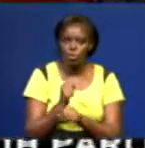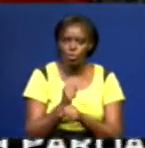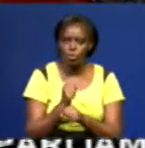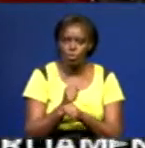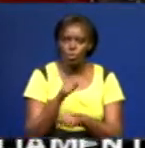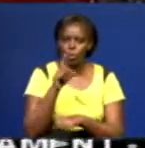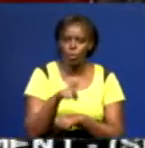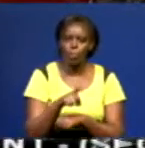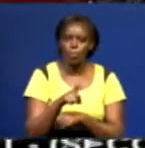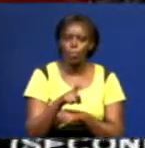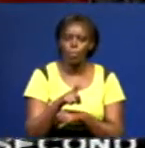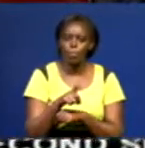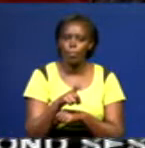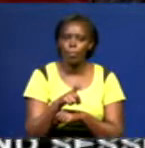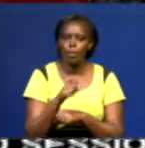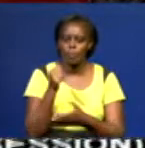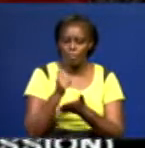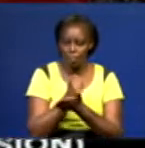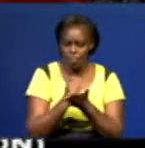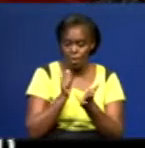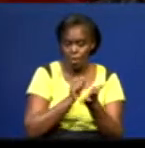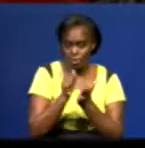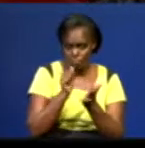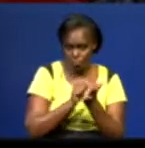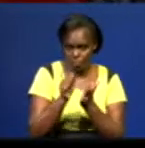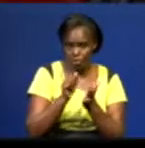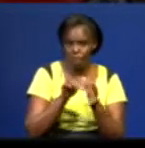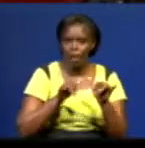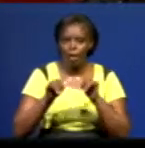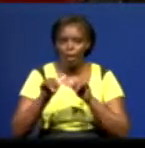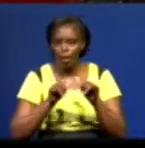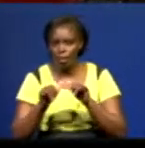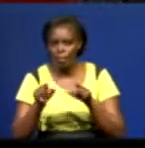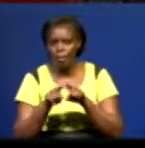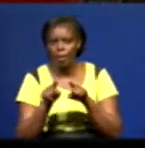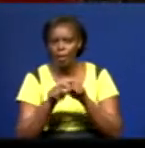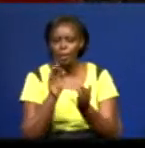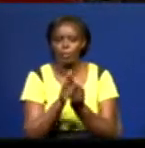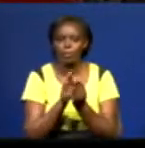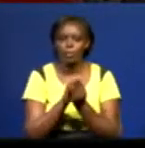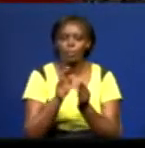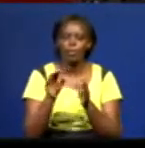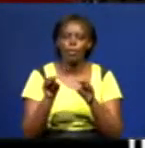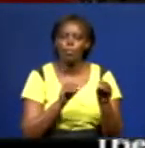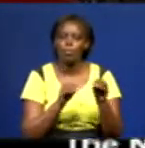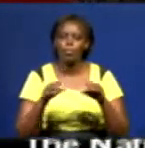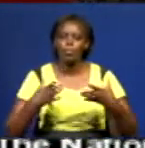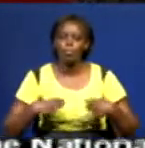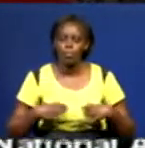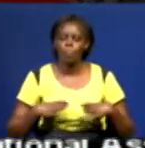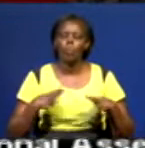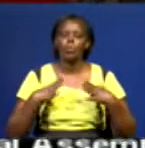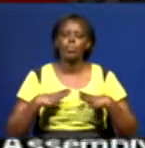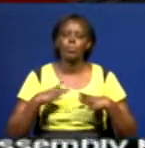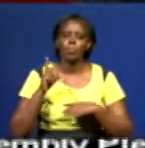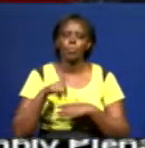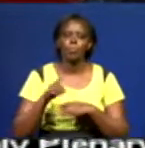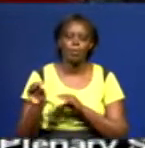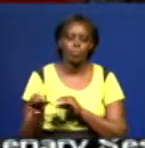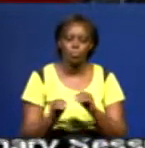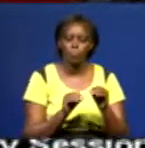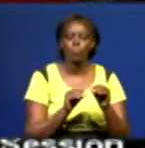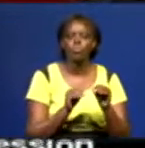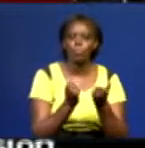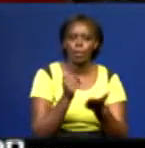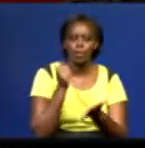We must print passports from the immigration. As the custodian of free movement of people, people must move, they